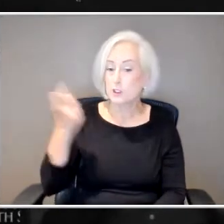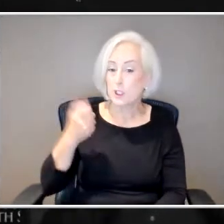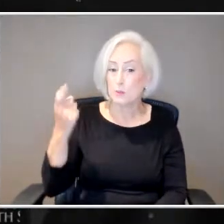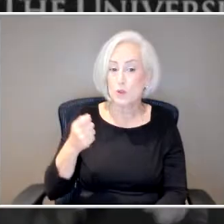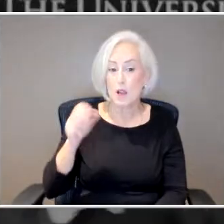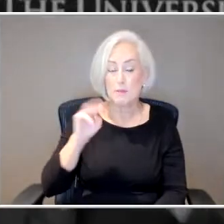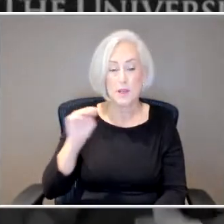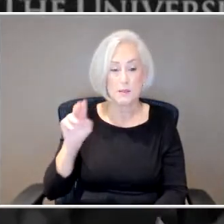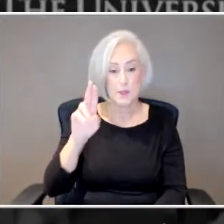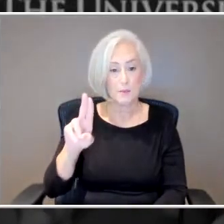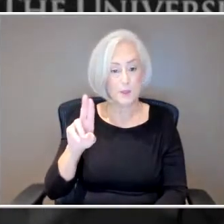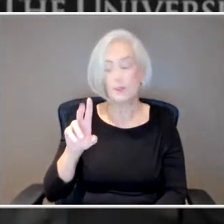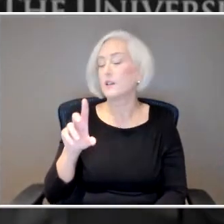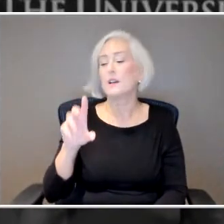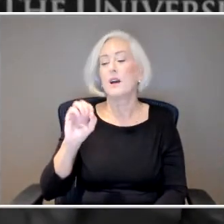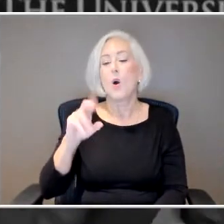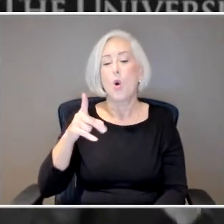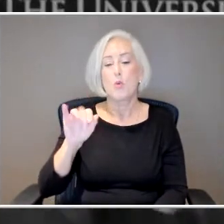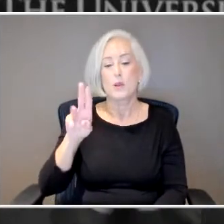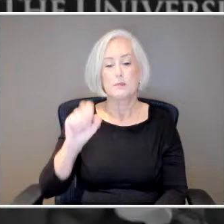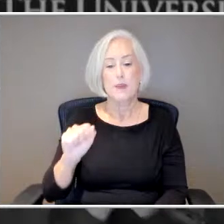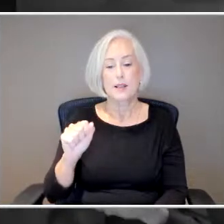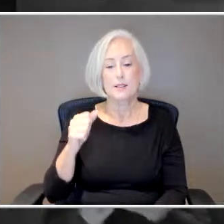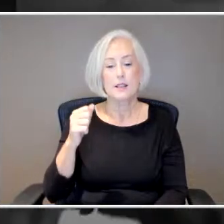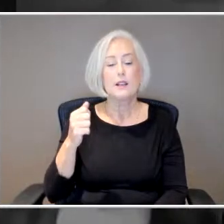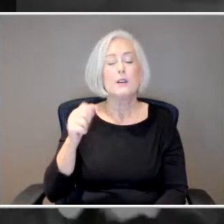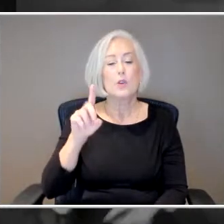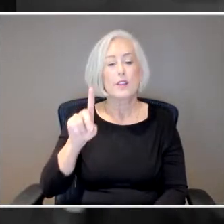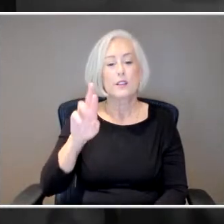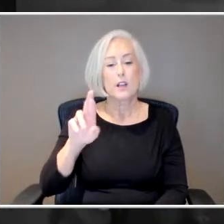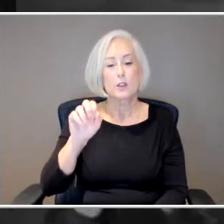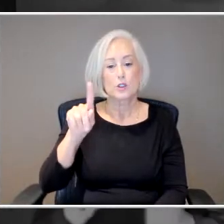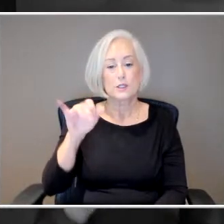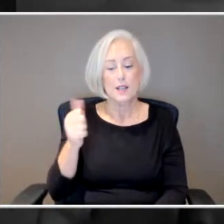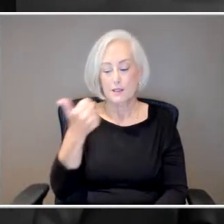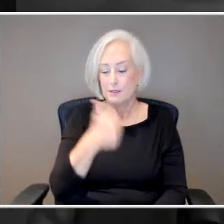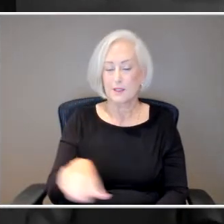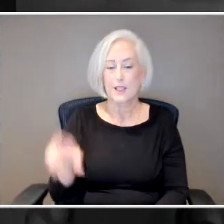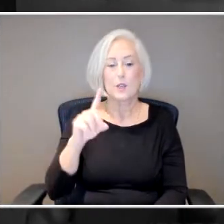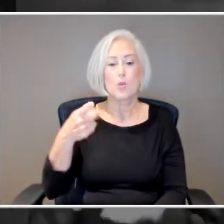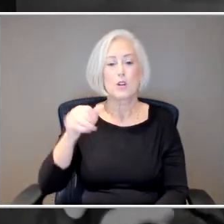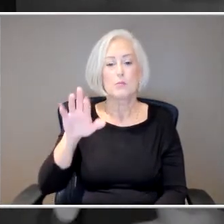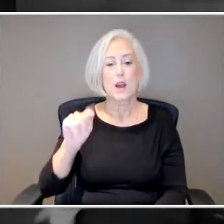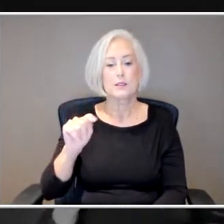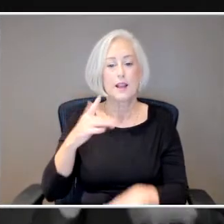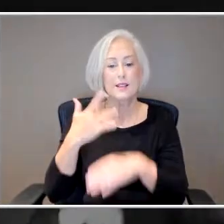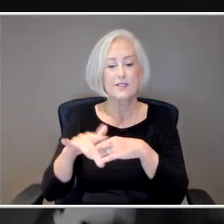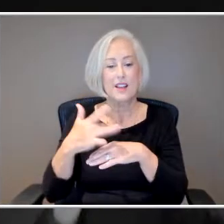Stites podcast. Now everywhere podcasts are available.